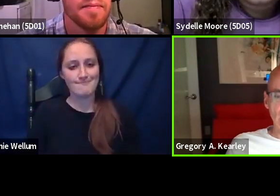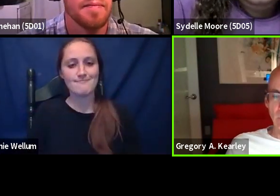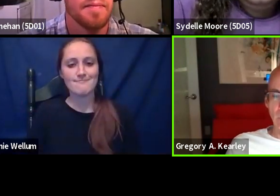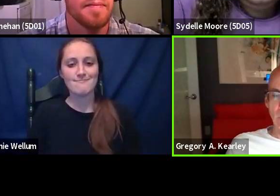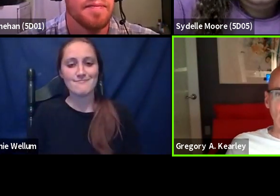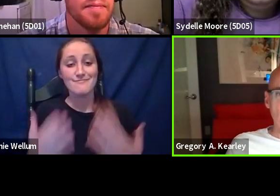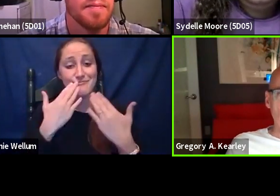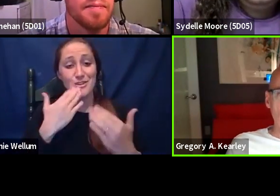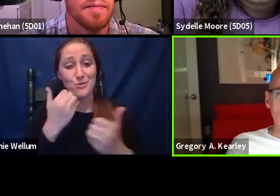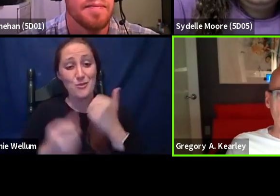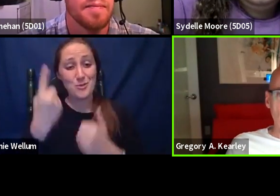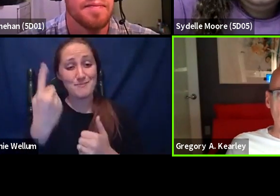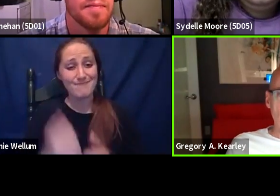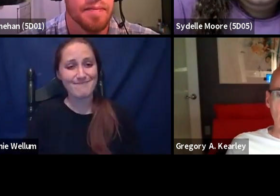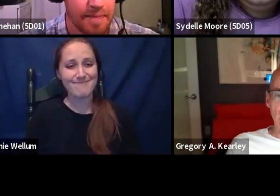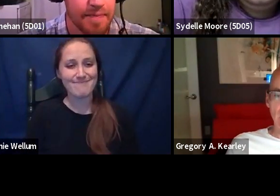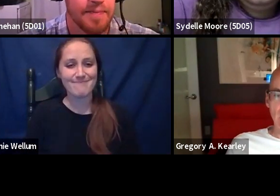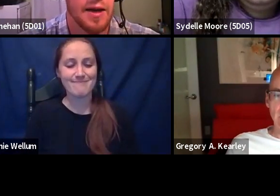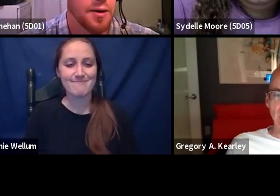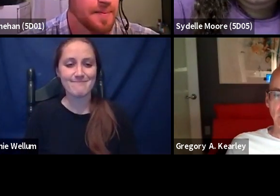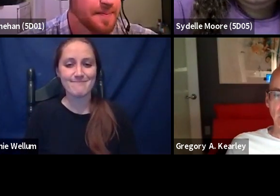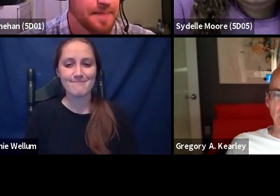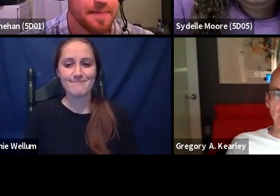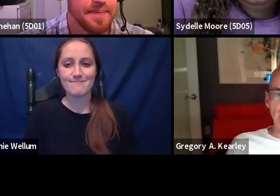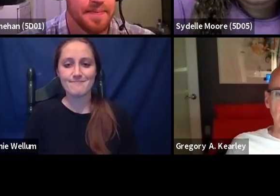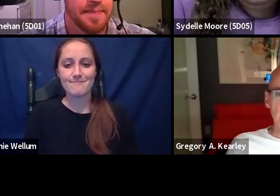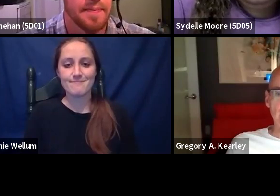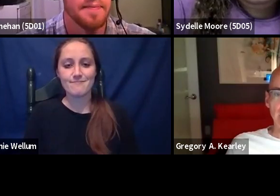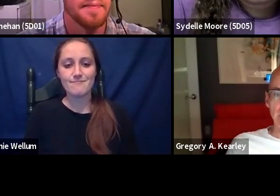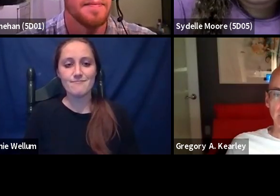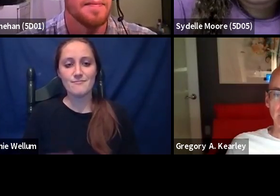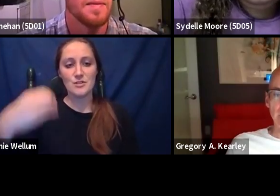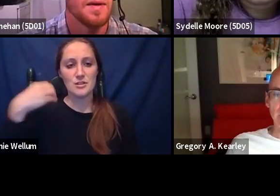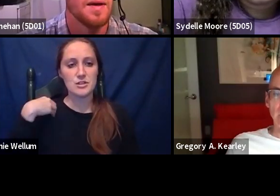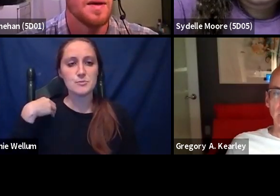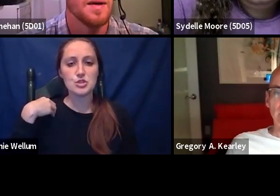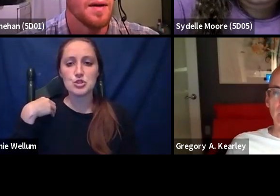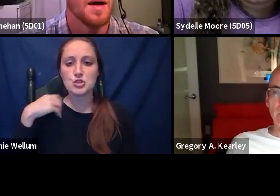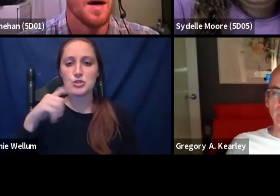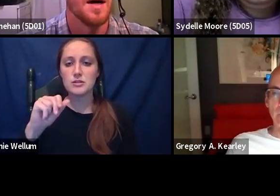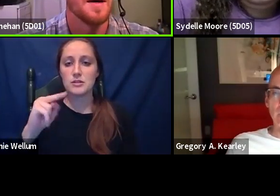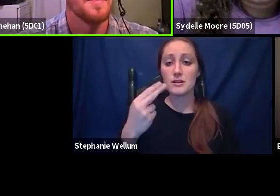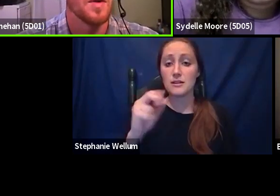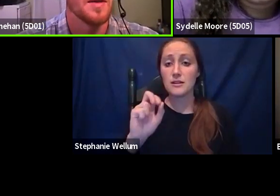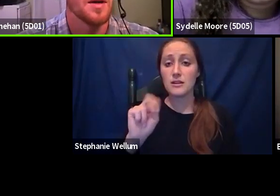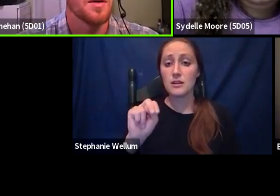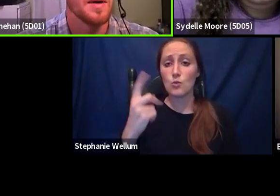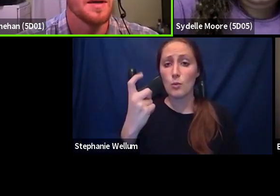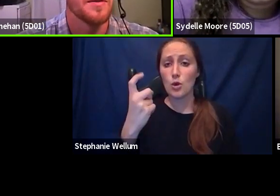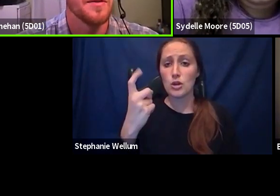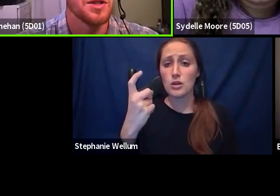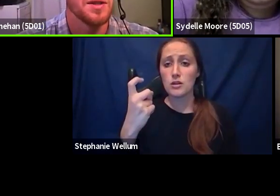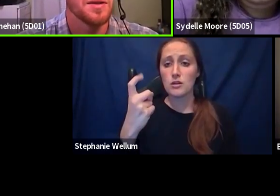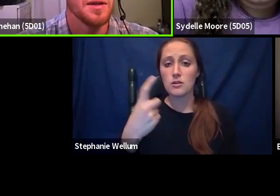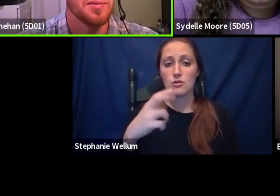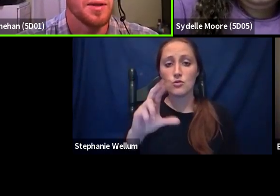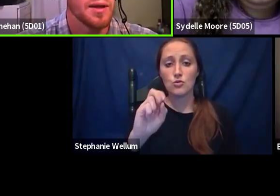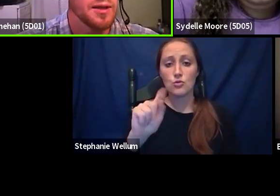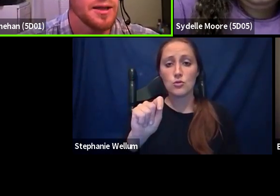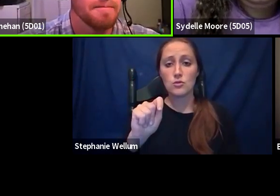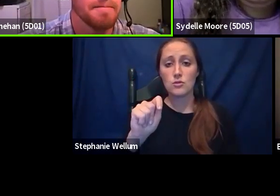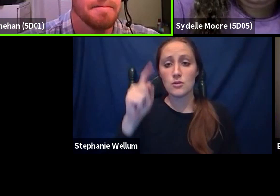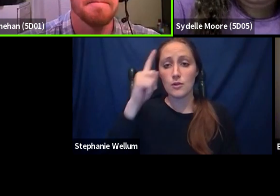everyone. All right. Thank you. Bye-bye. Commissioner Linham, we have one more? We had the grant for face shields 3D